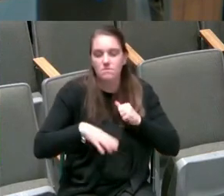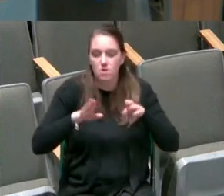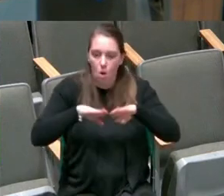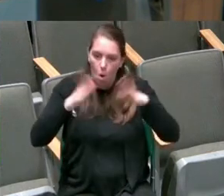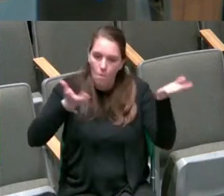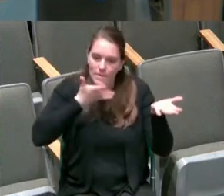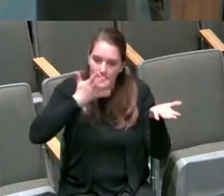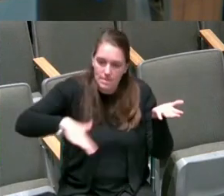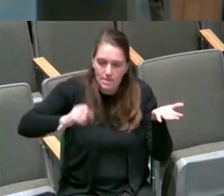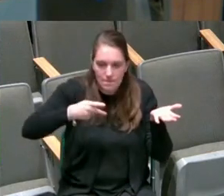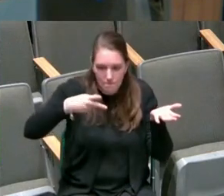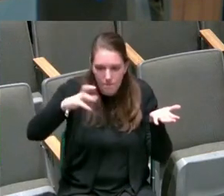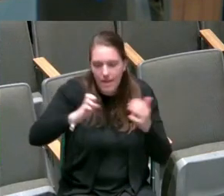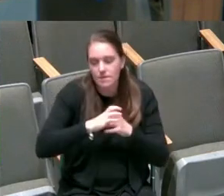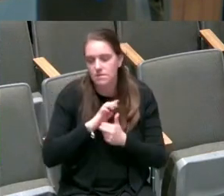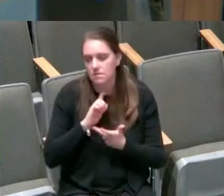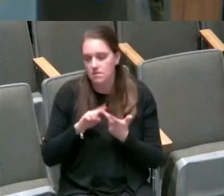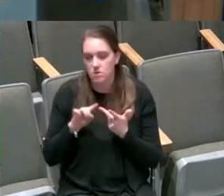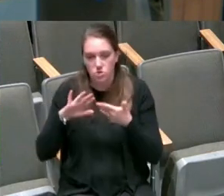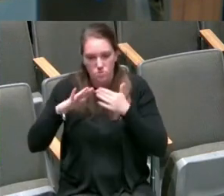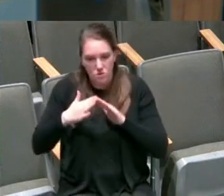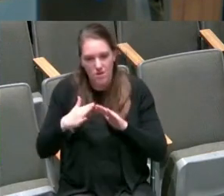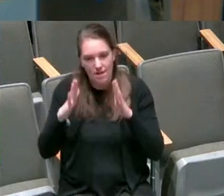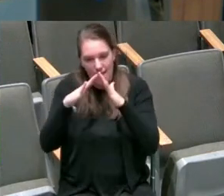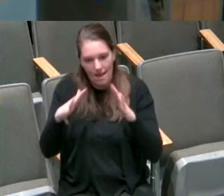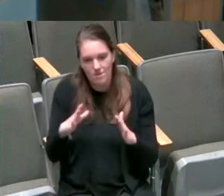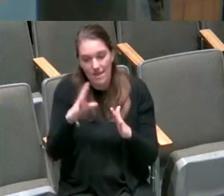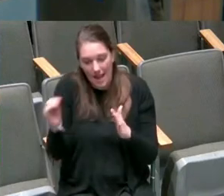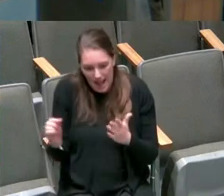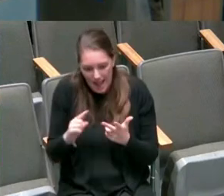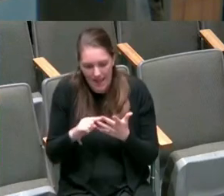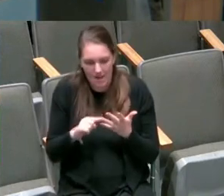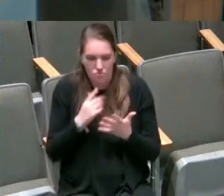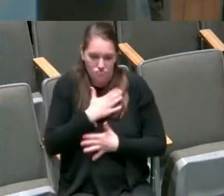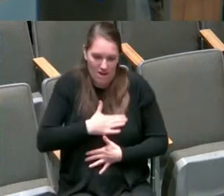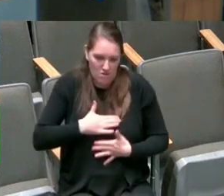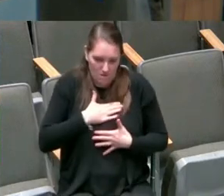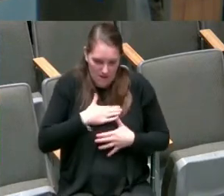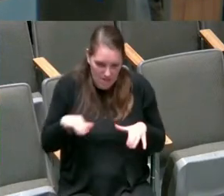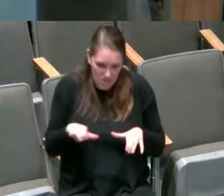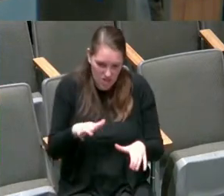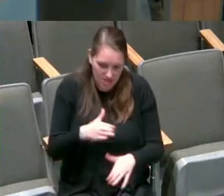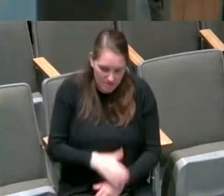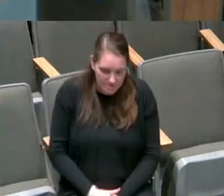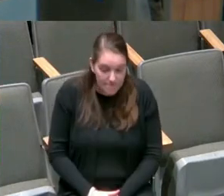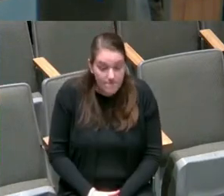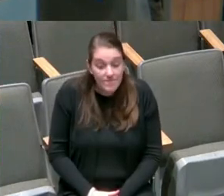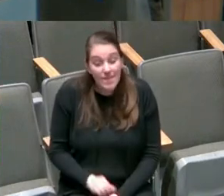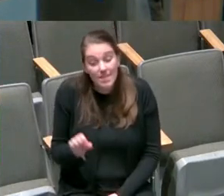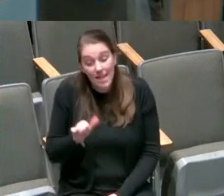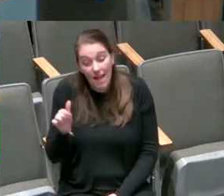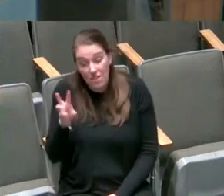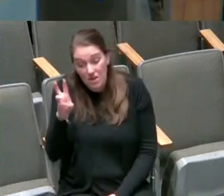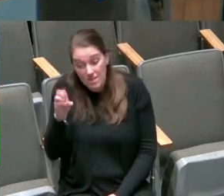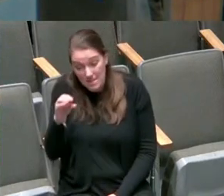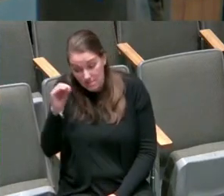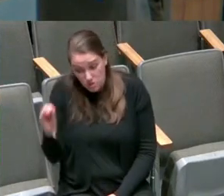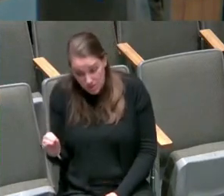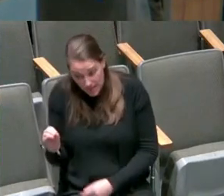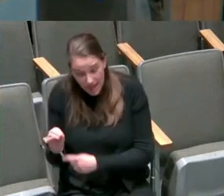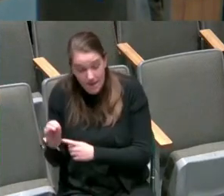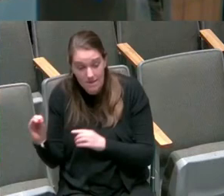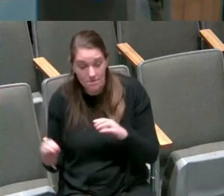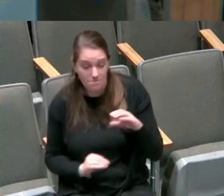community housing and Recreation and that's what this does the other 60 percent is into a